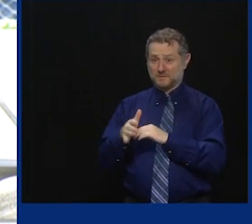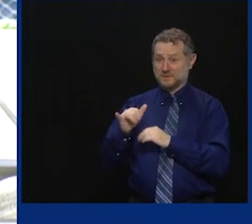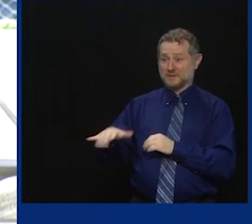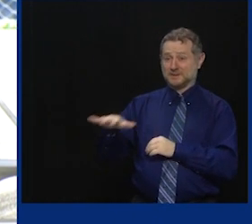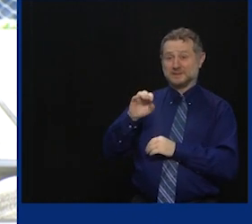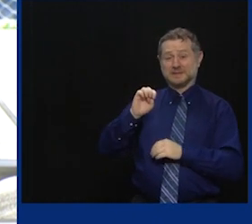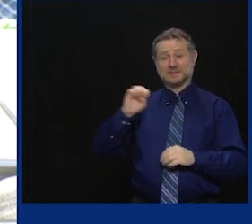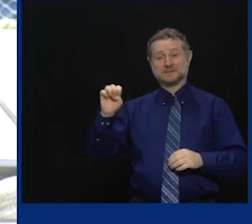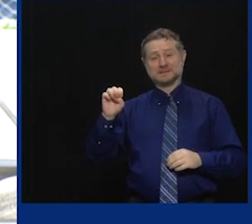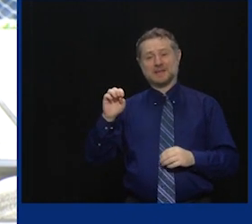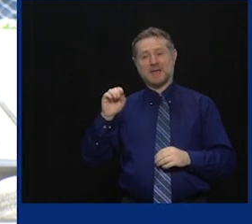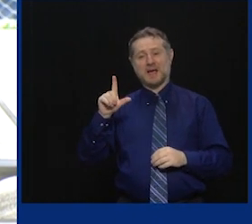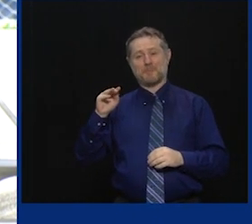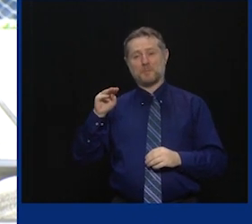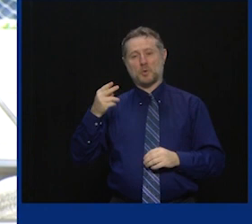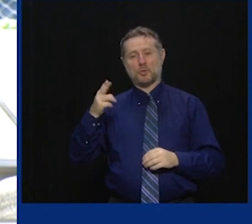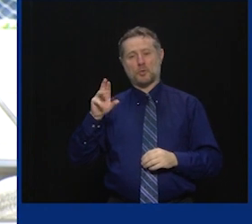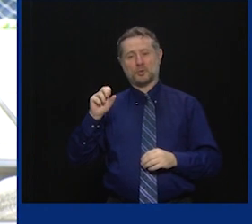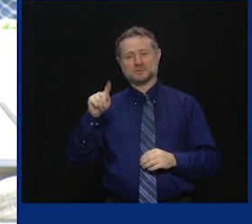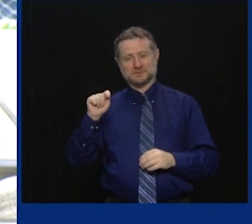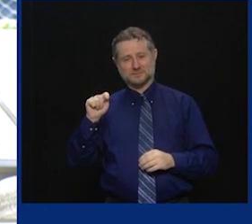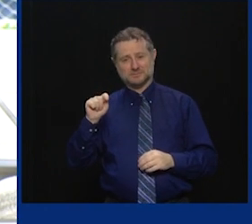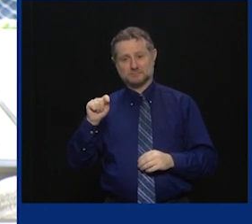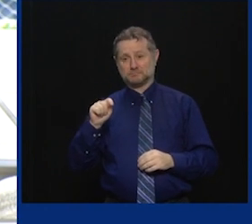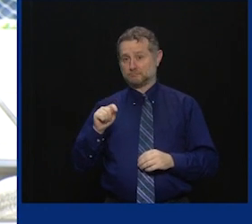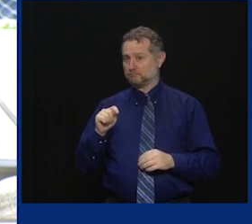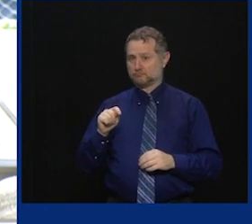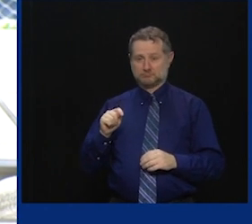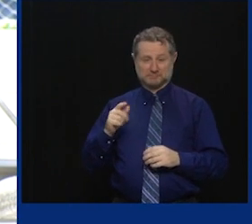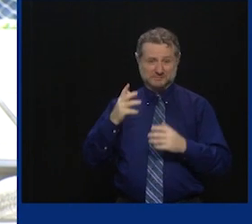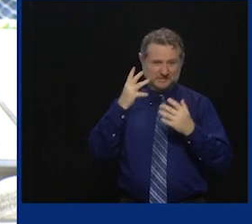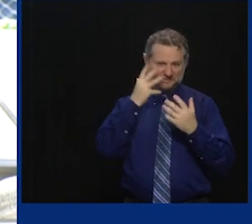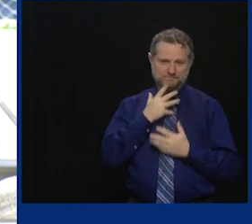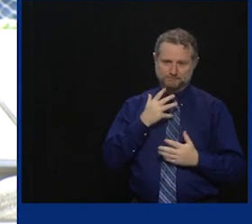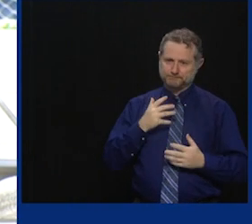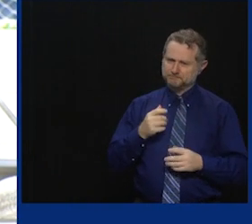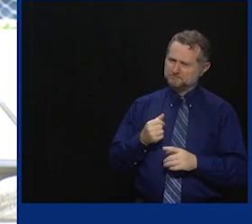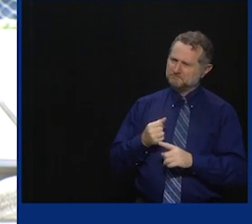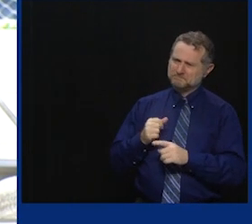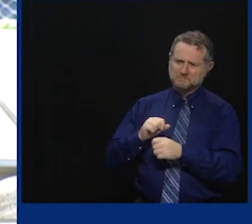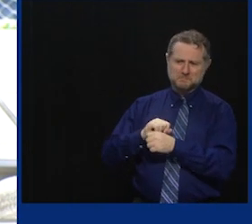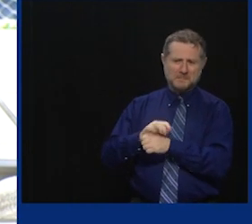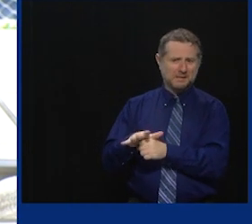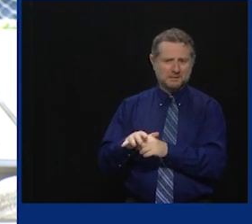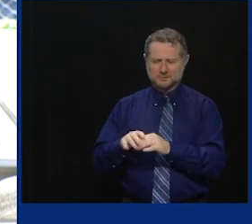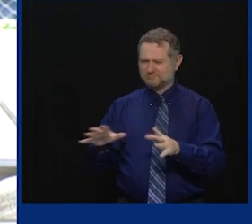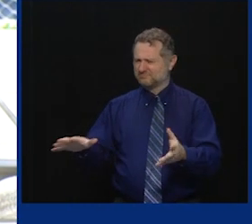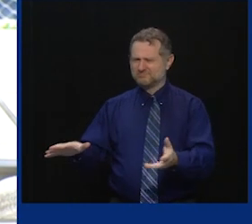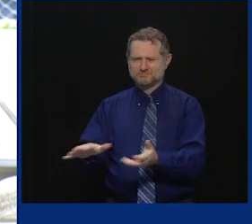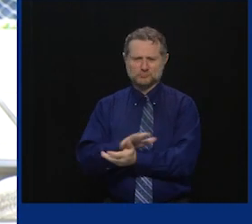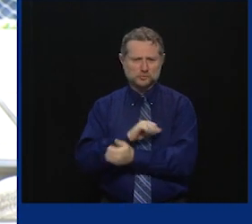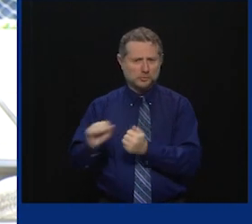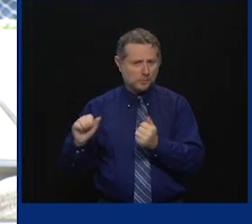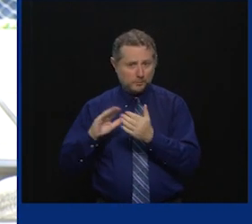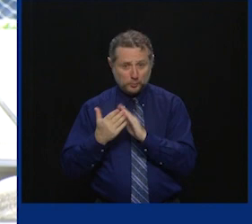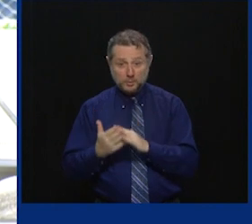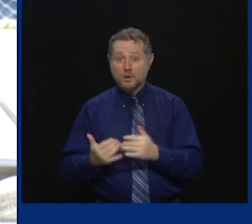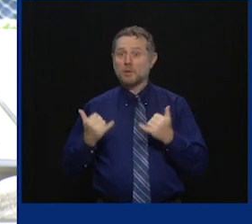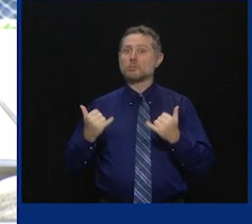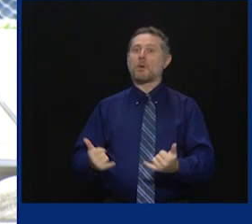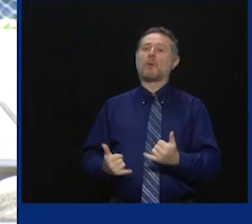cruelly had also been the epicenter of the pandemic, as if this community had not gone through enough, their lives were